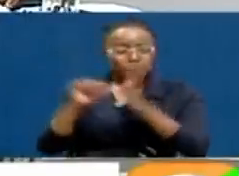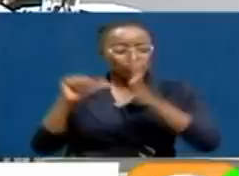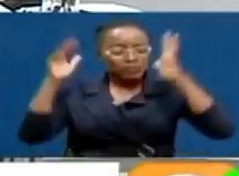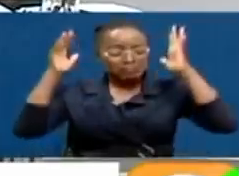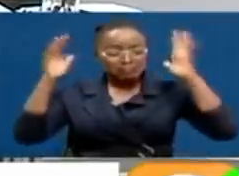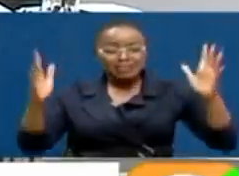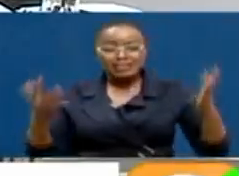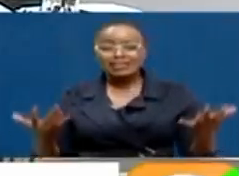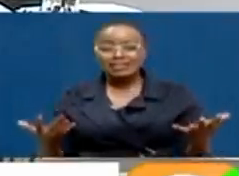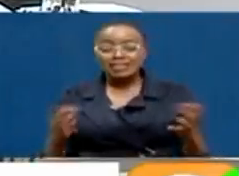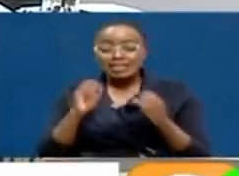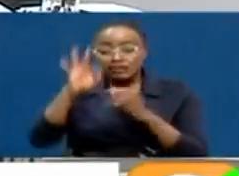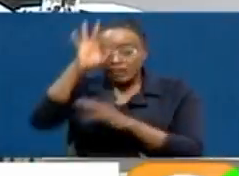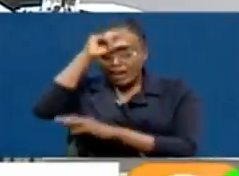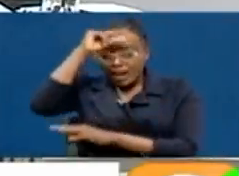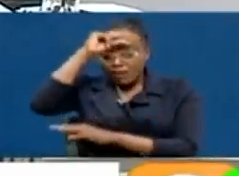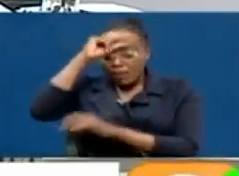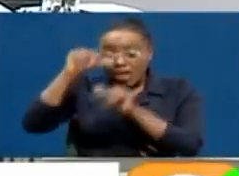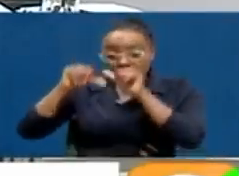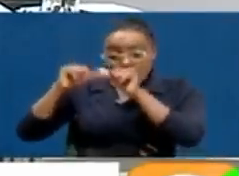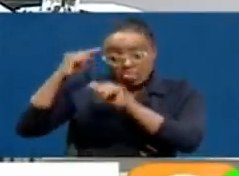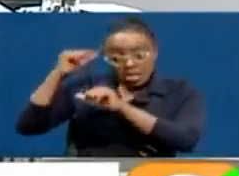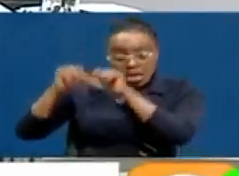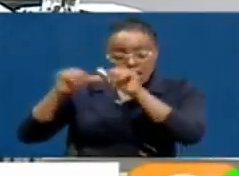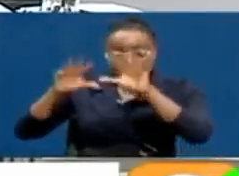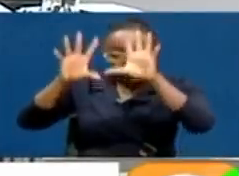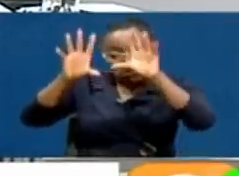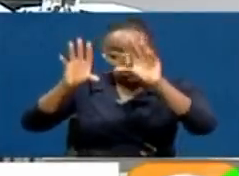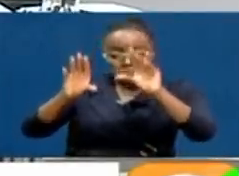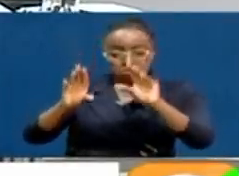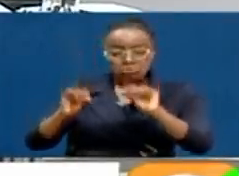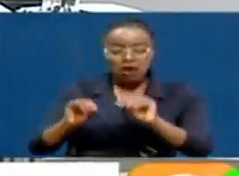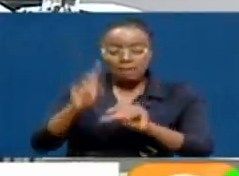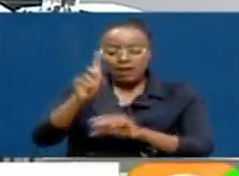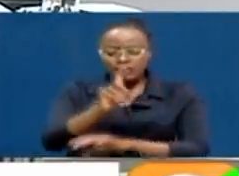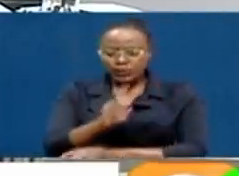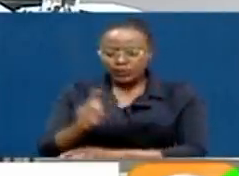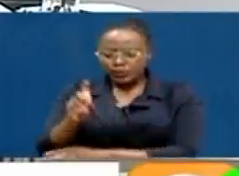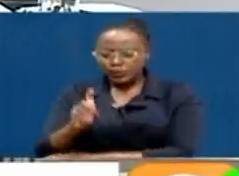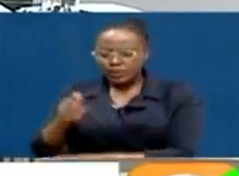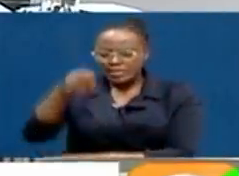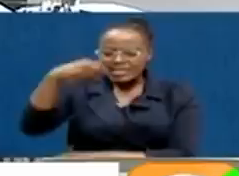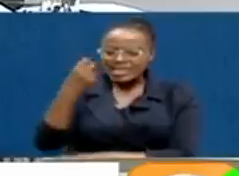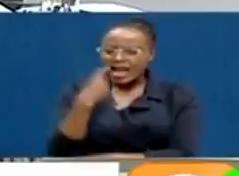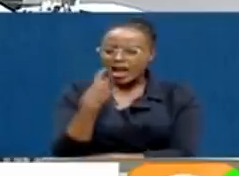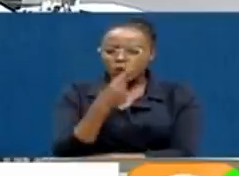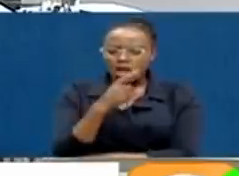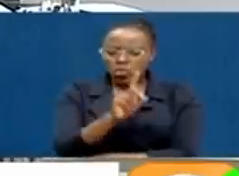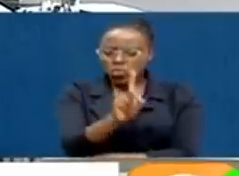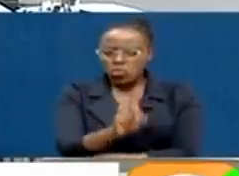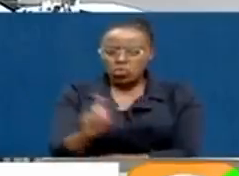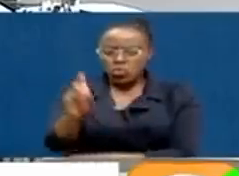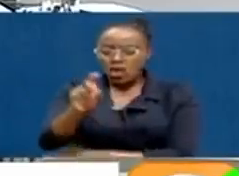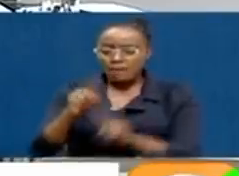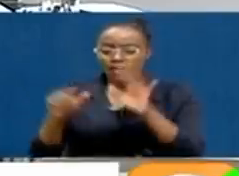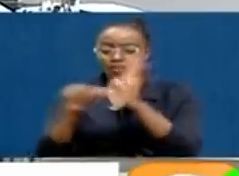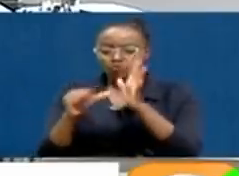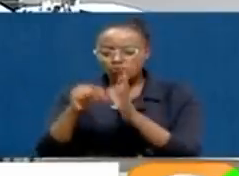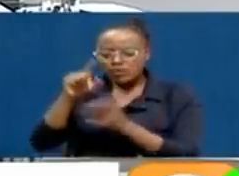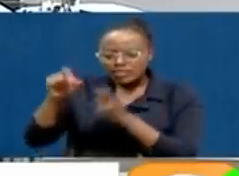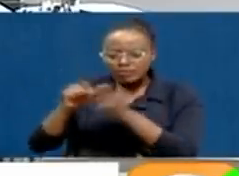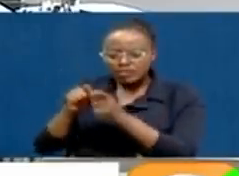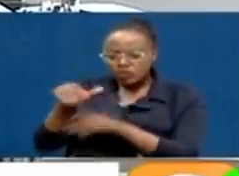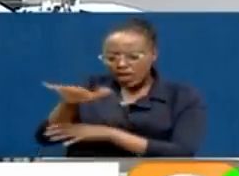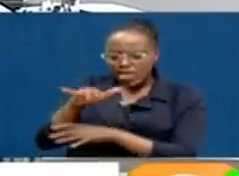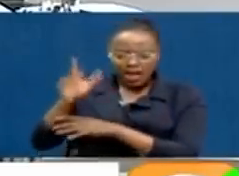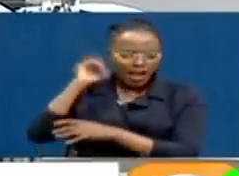thing is, if the government is thinking of containing the locust, they're going to have to spray at this particular stage. The problem with this particular stage